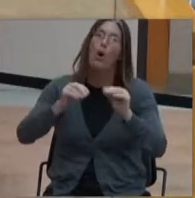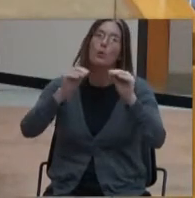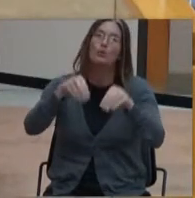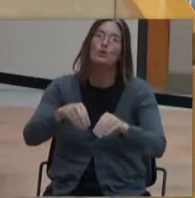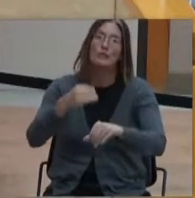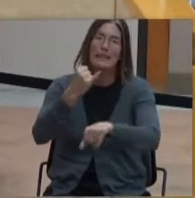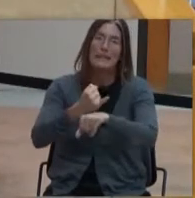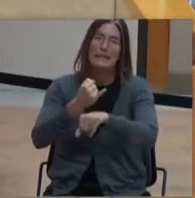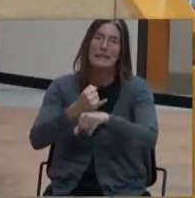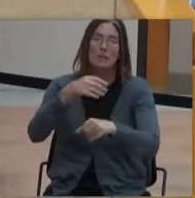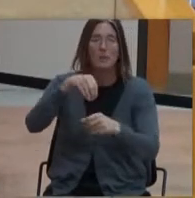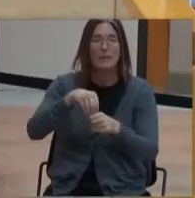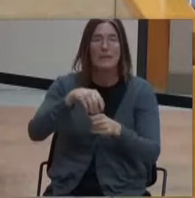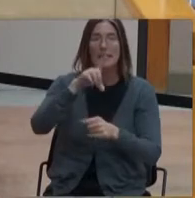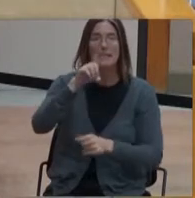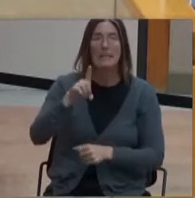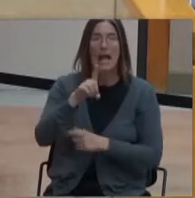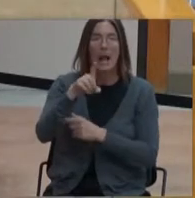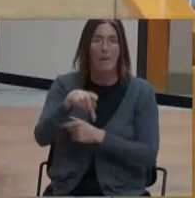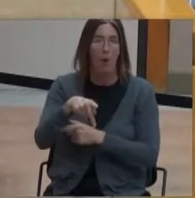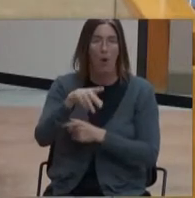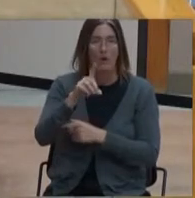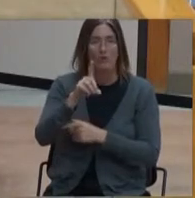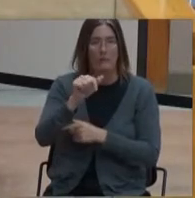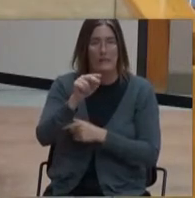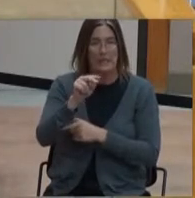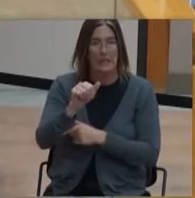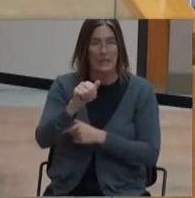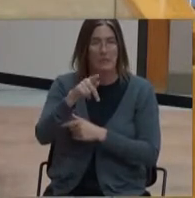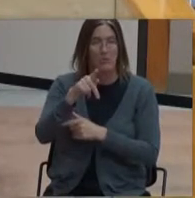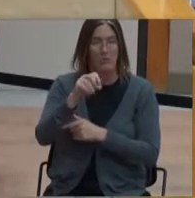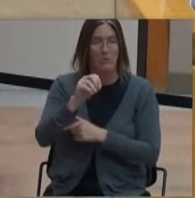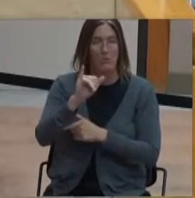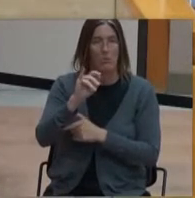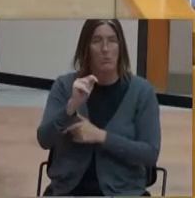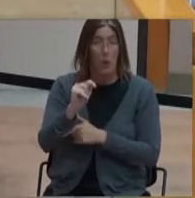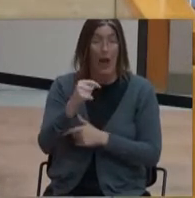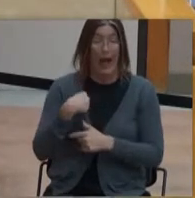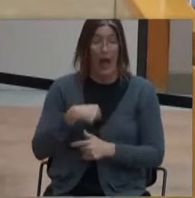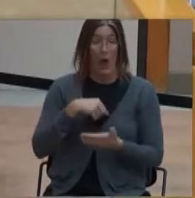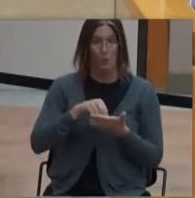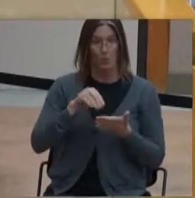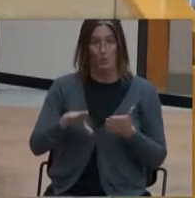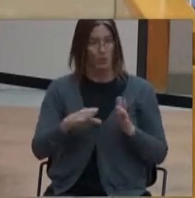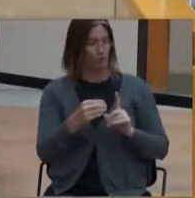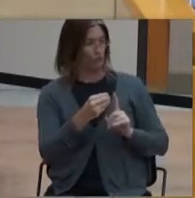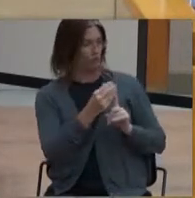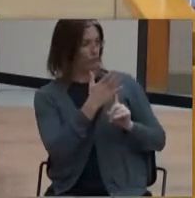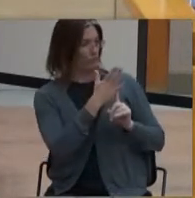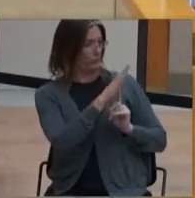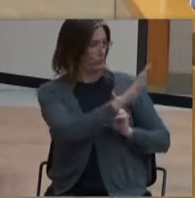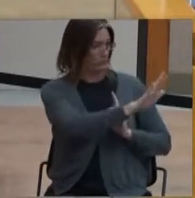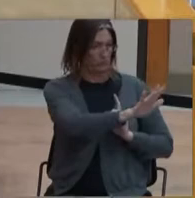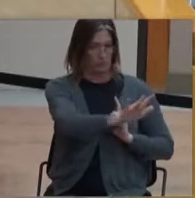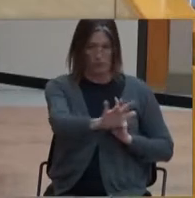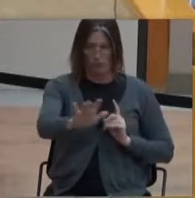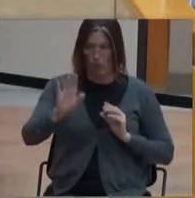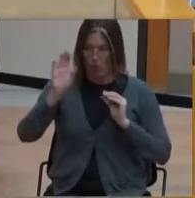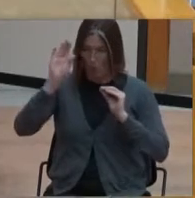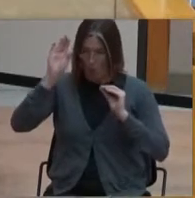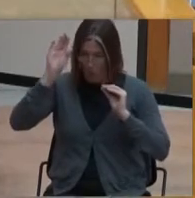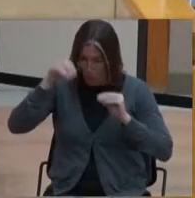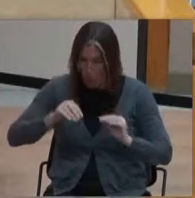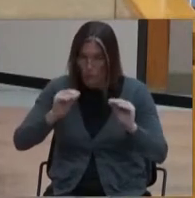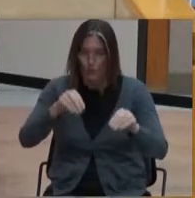Point exposed our students to the marine environment. They learned about the ocean chemistry, rate of the colonization